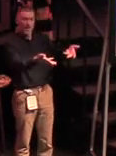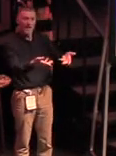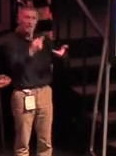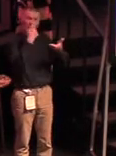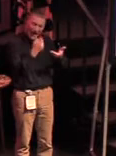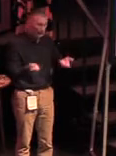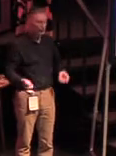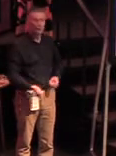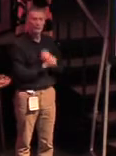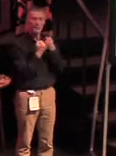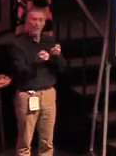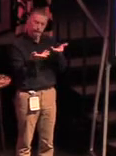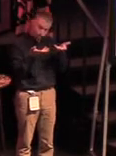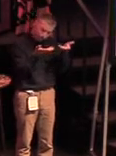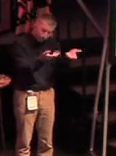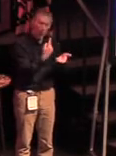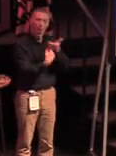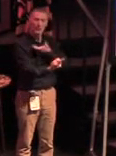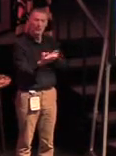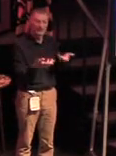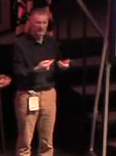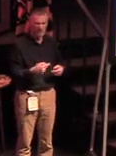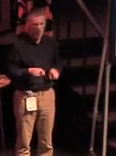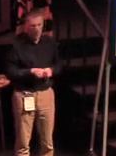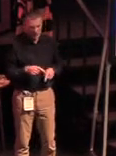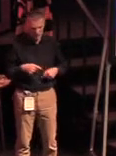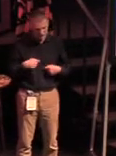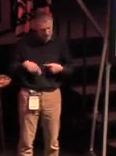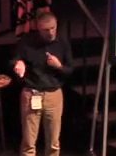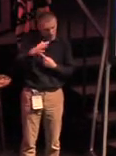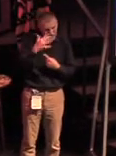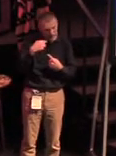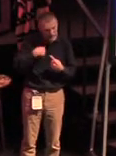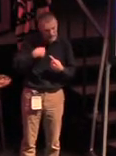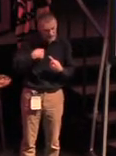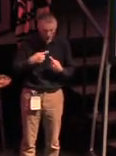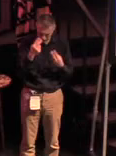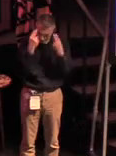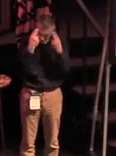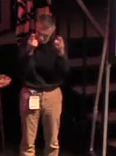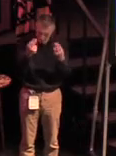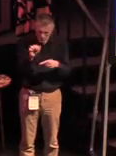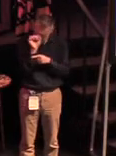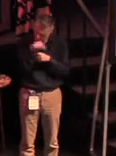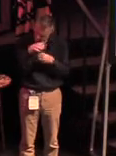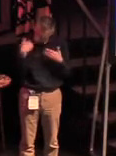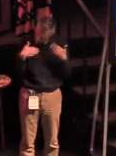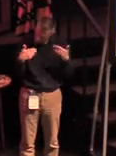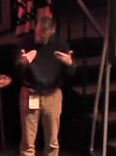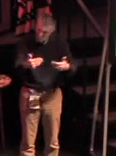autonomy. It's also what happens when they feel like everyone else around them hates them. And I just put my head down and got on